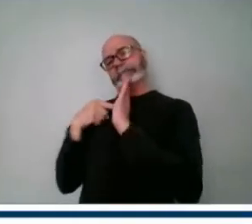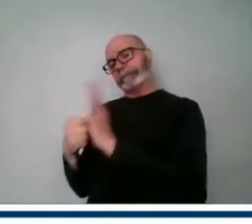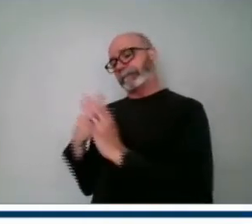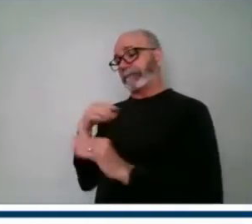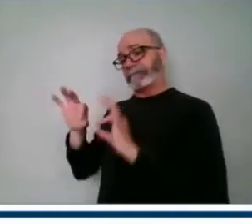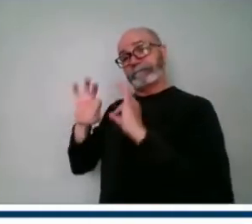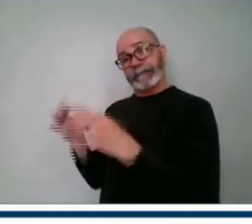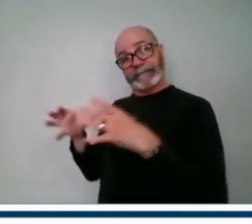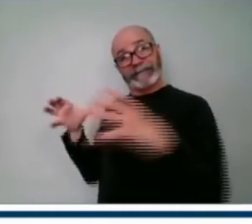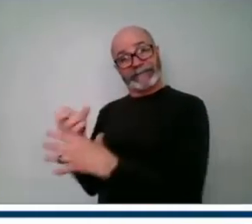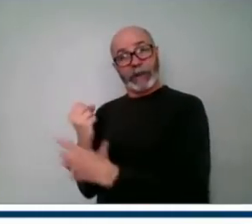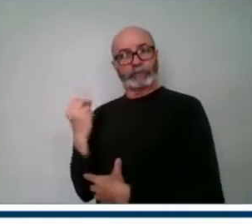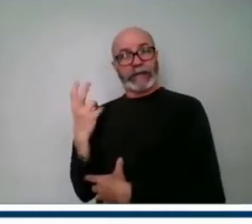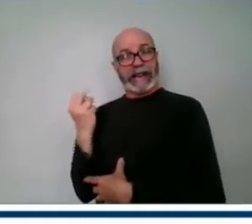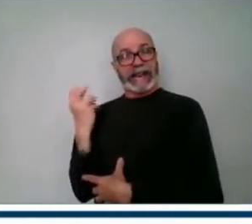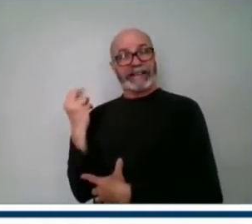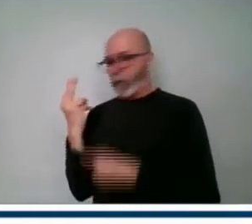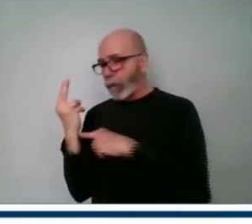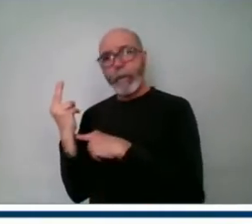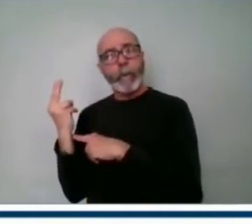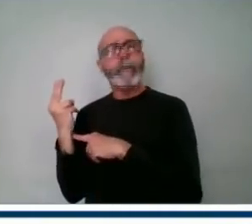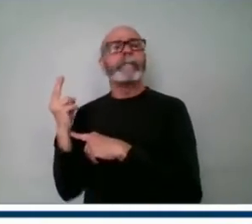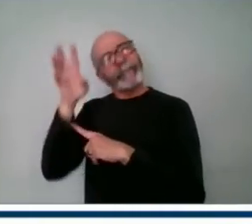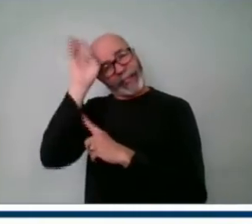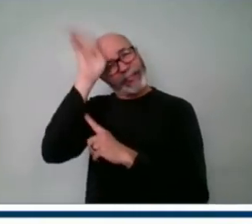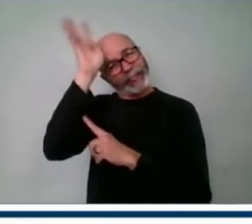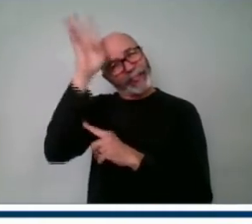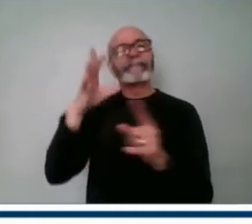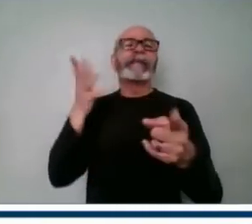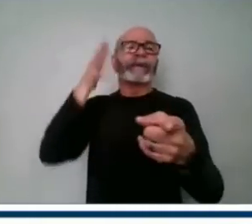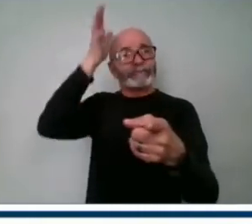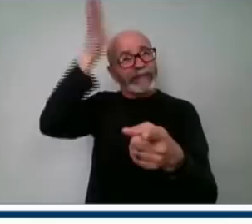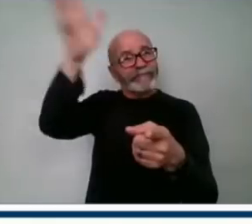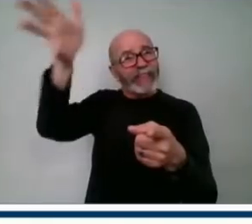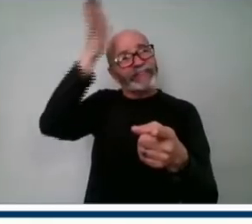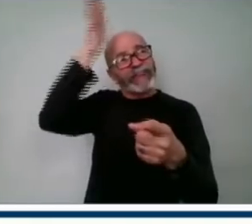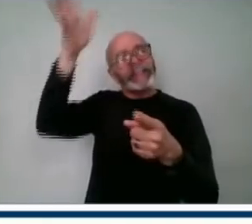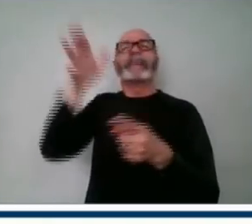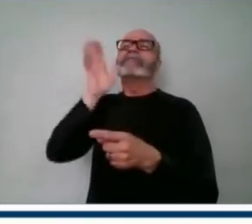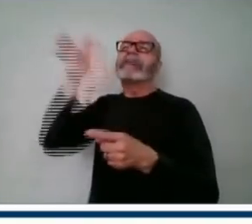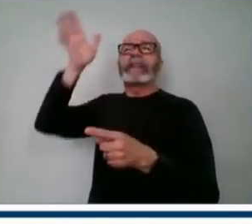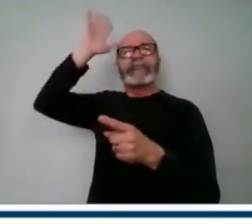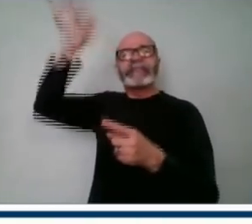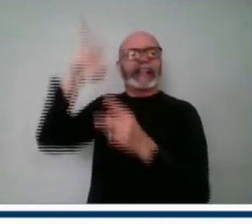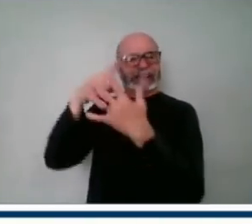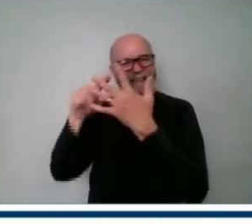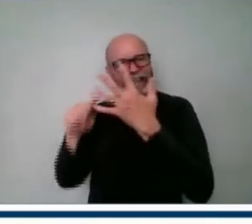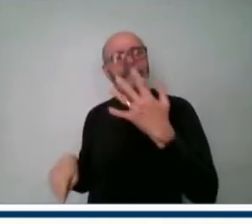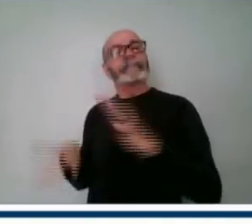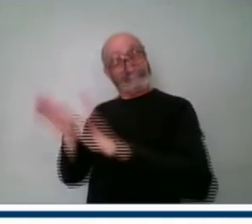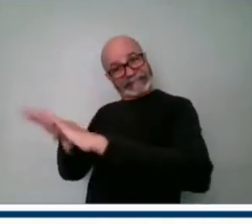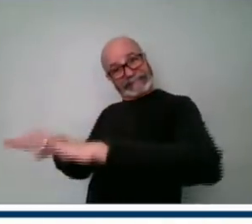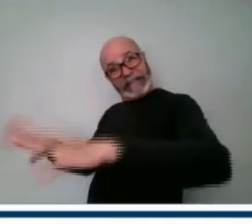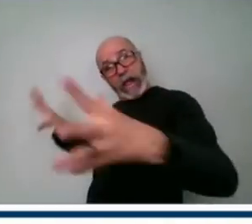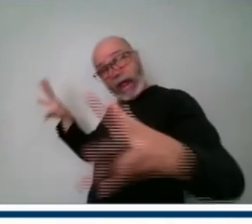of grandparents and parents and children, if there's 12, let's say 12, they could all go to the park together.